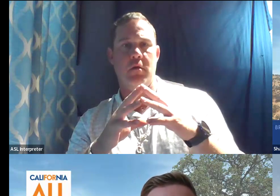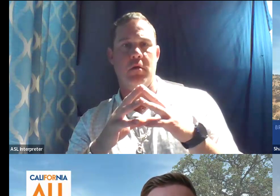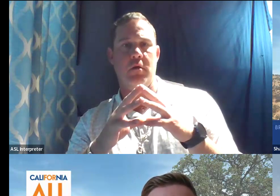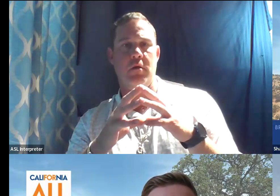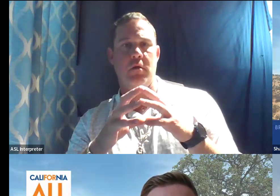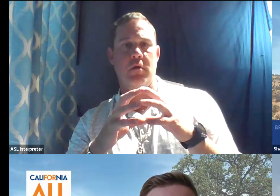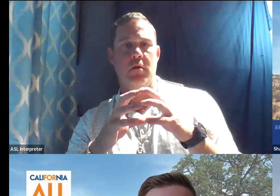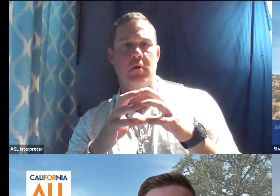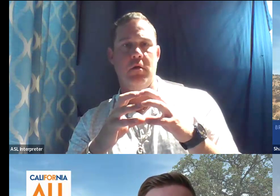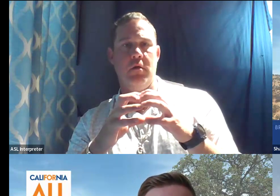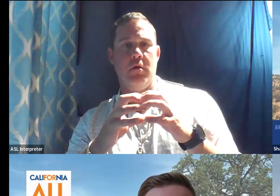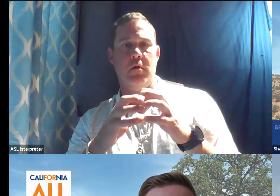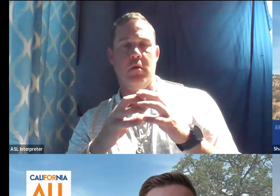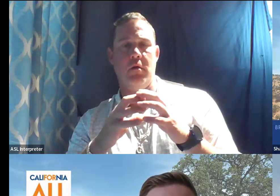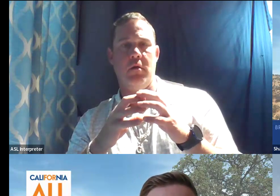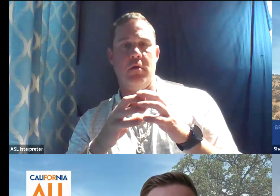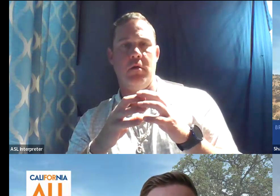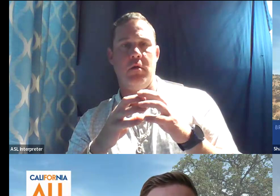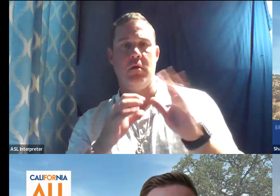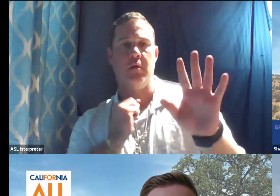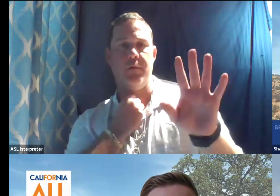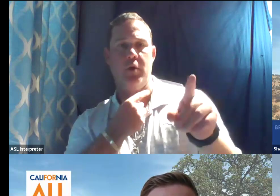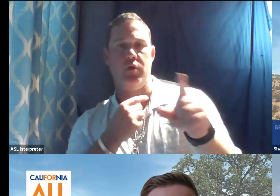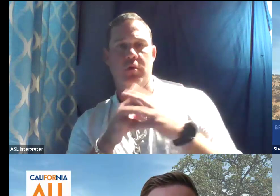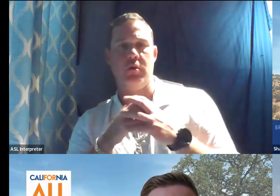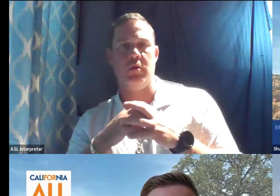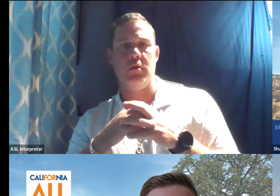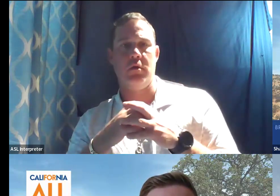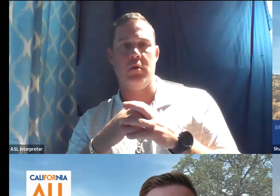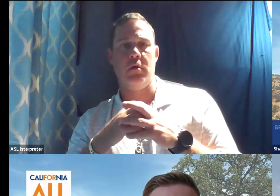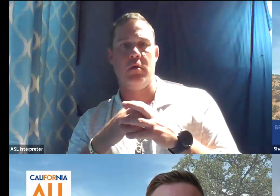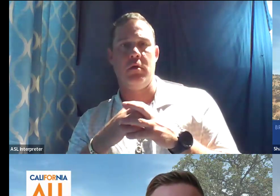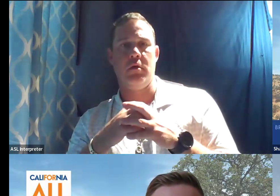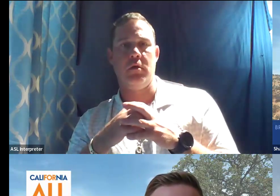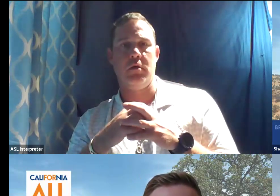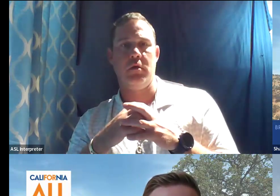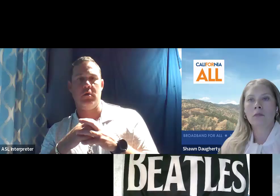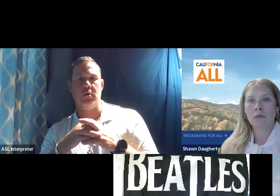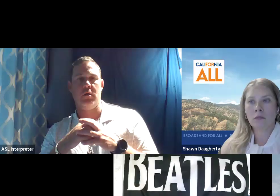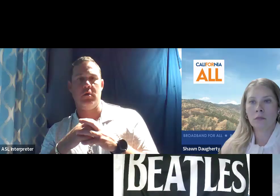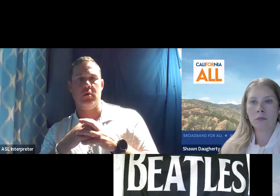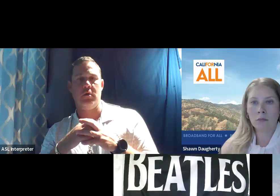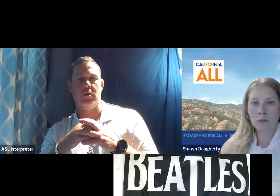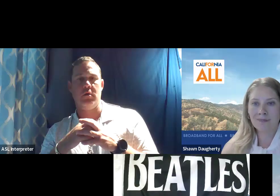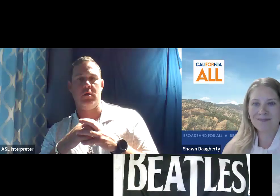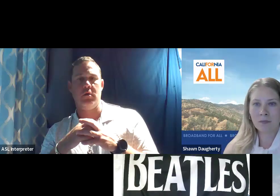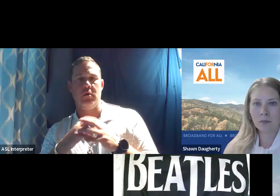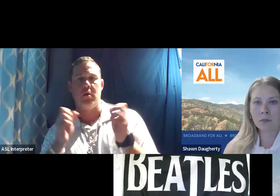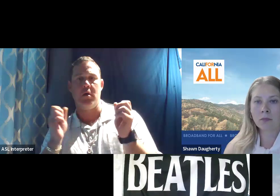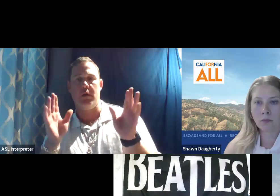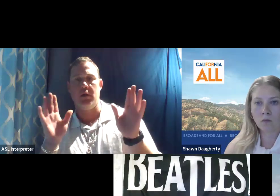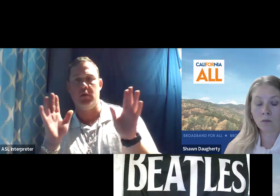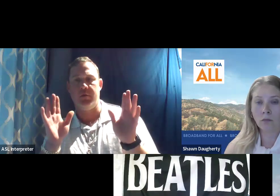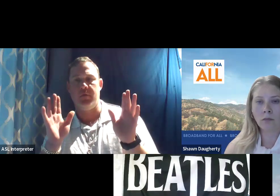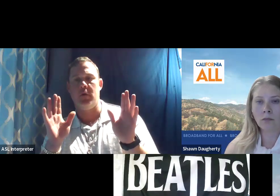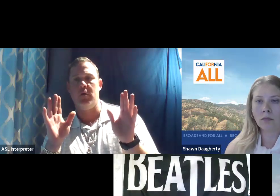Ralph, unmute yourself. I see that you are talking, but there we go. Yep. Okay, terrific.